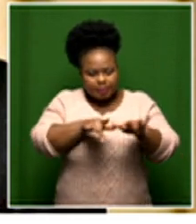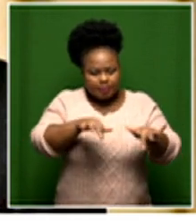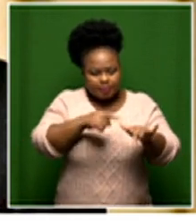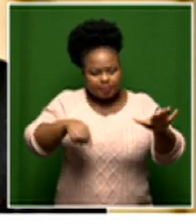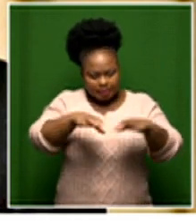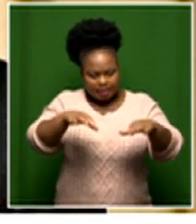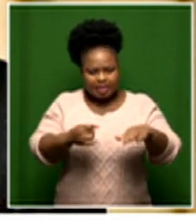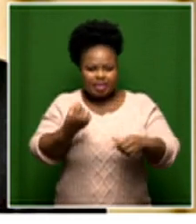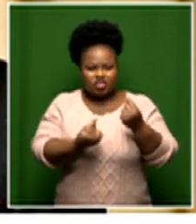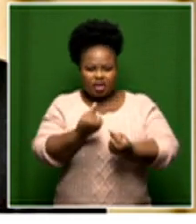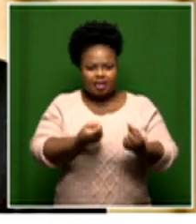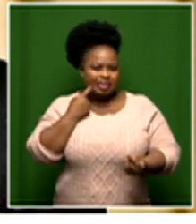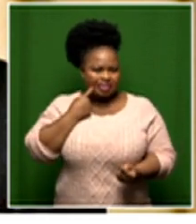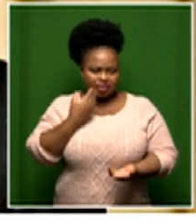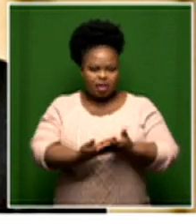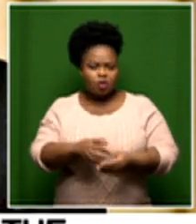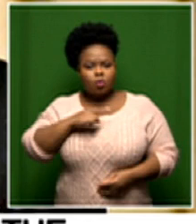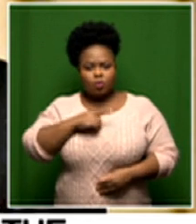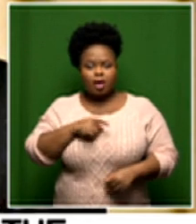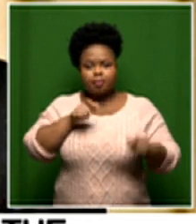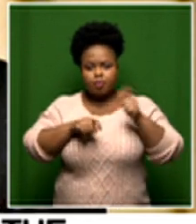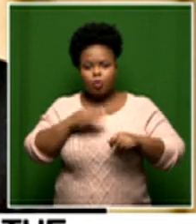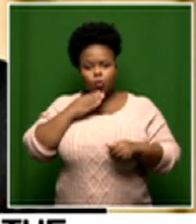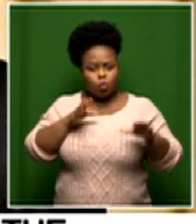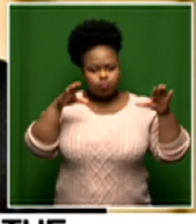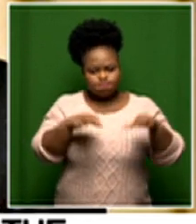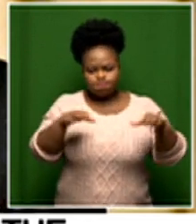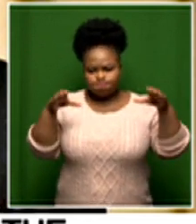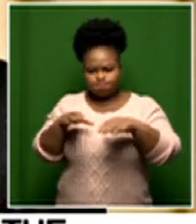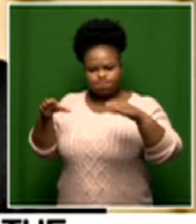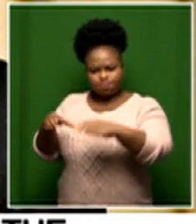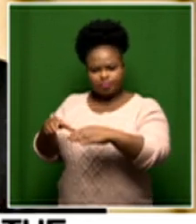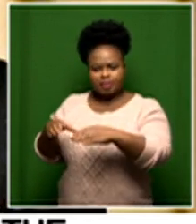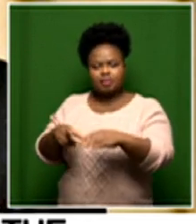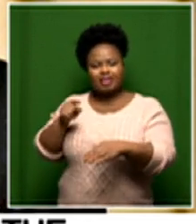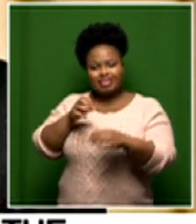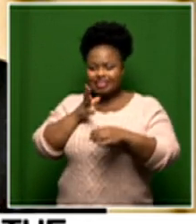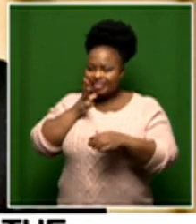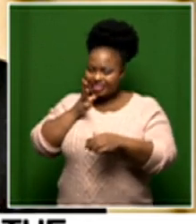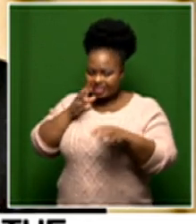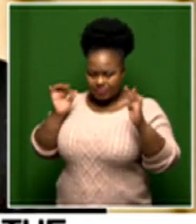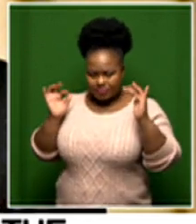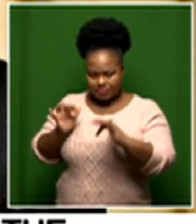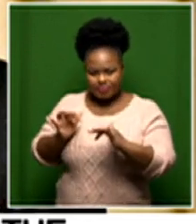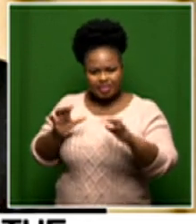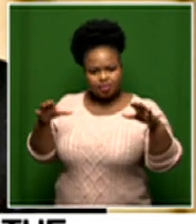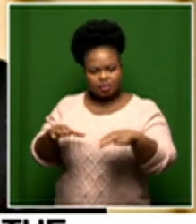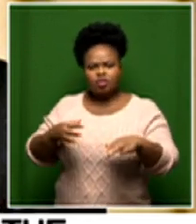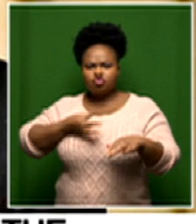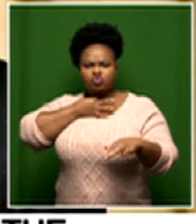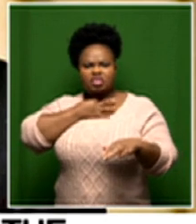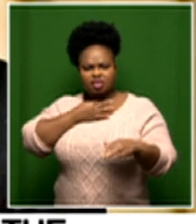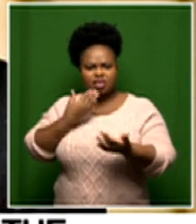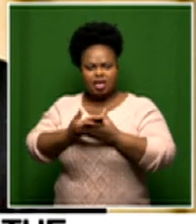they basically were classified as people who are in congregate settings where a large number of people are together and, of course, the risk